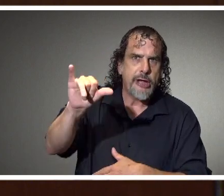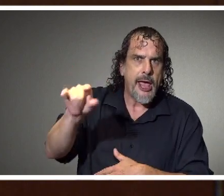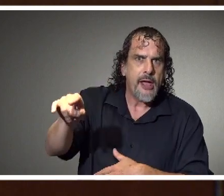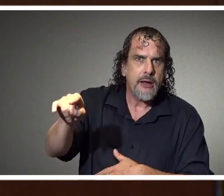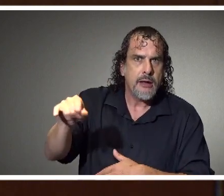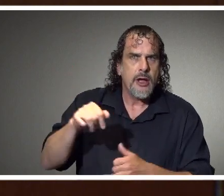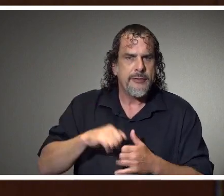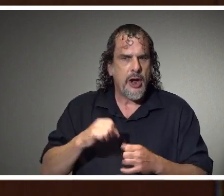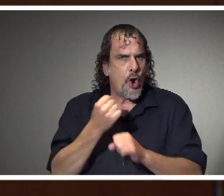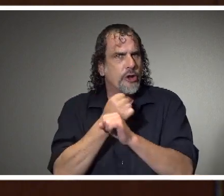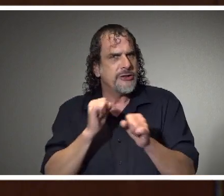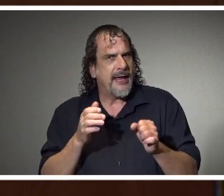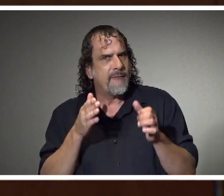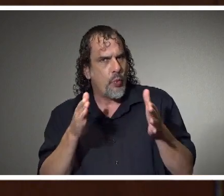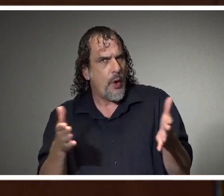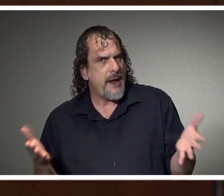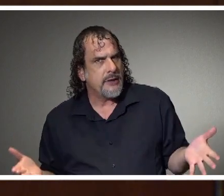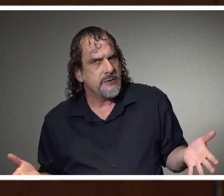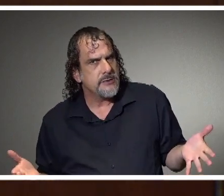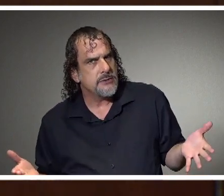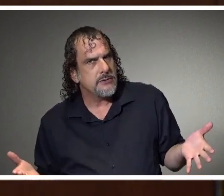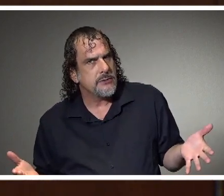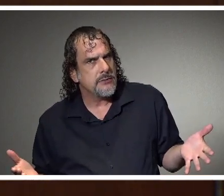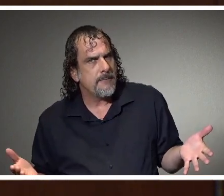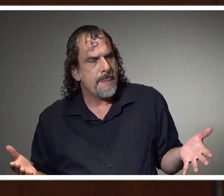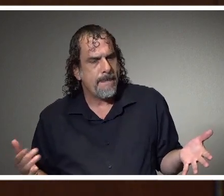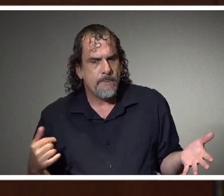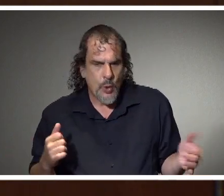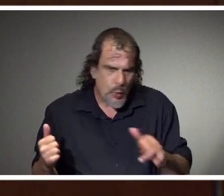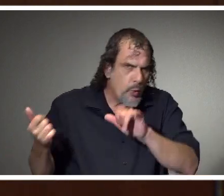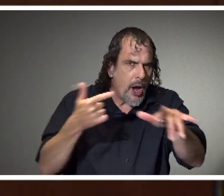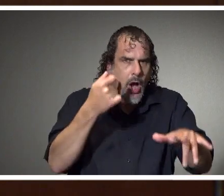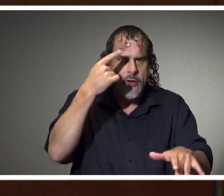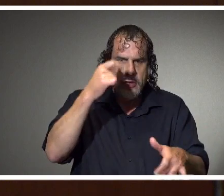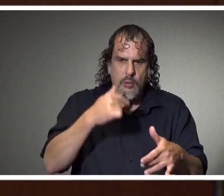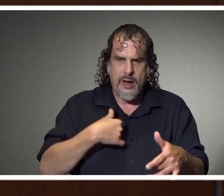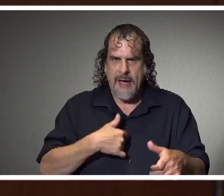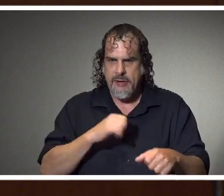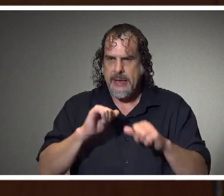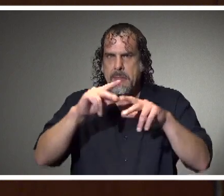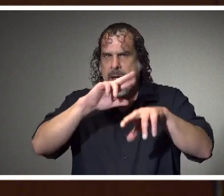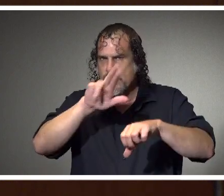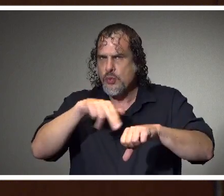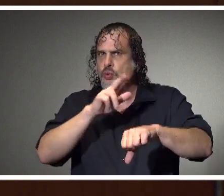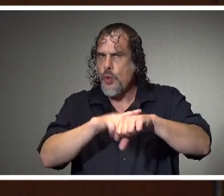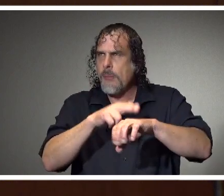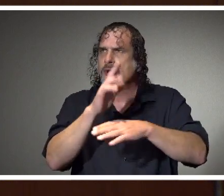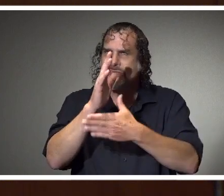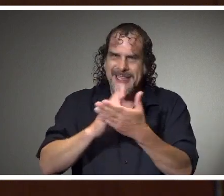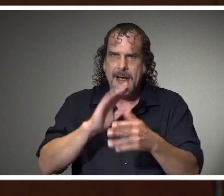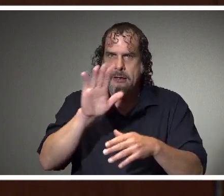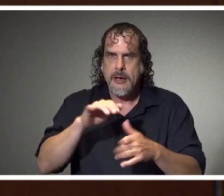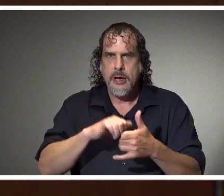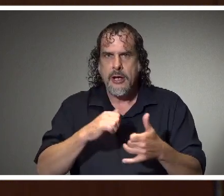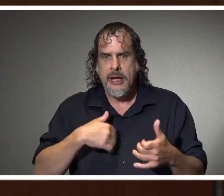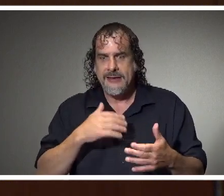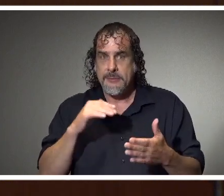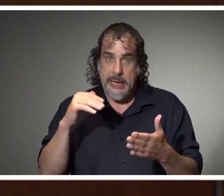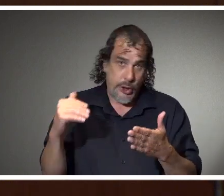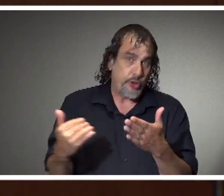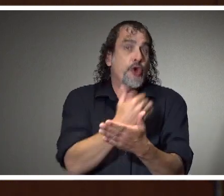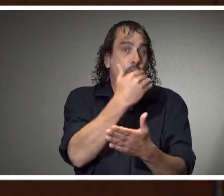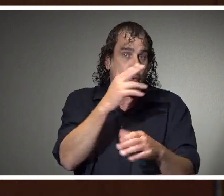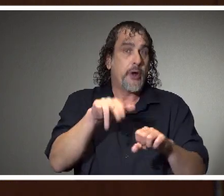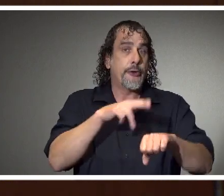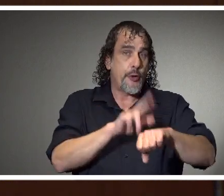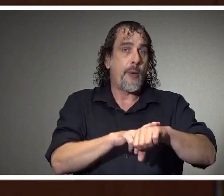safe ways to do it, and so we all understand that we have to get back to some sort of normal activity. It just needs to be a new normal so that we